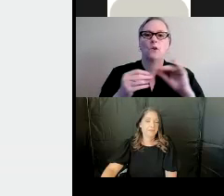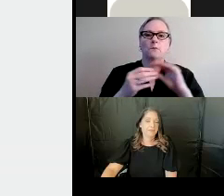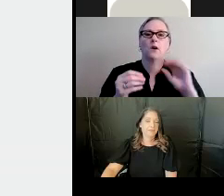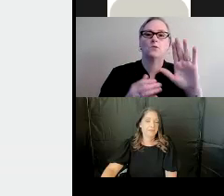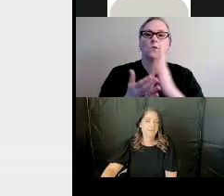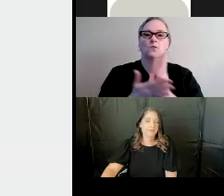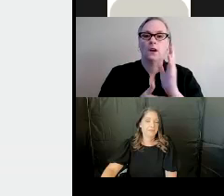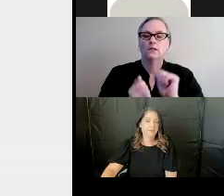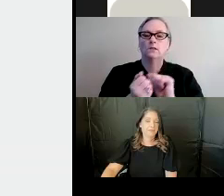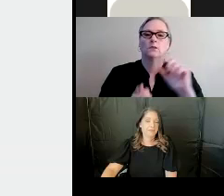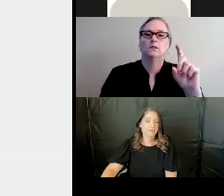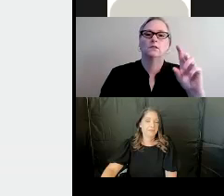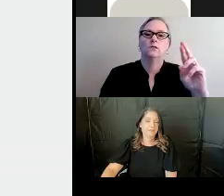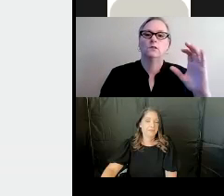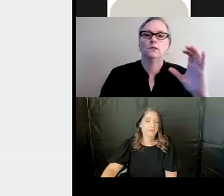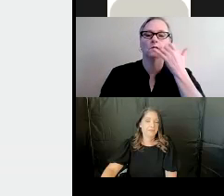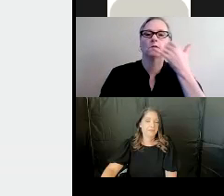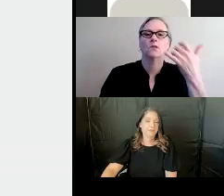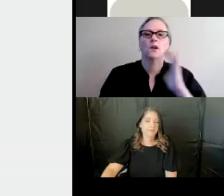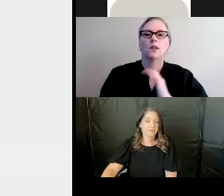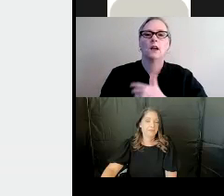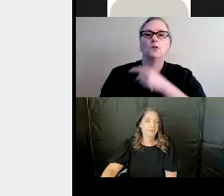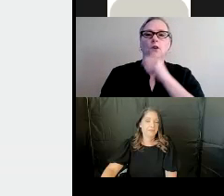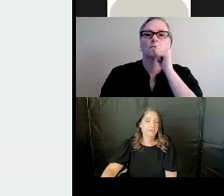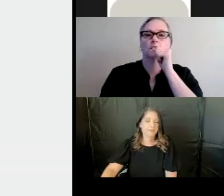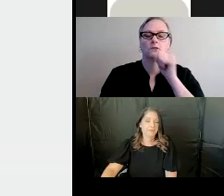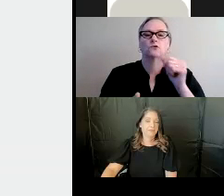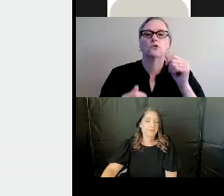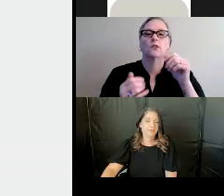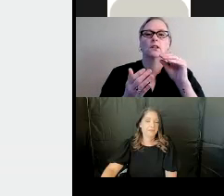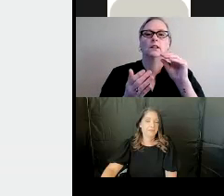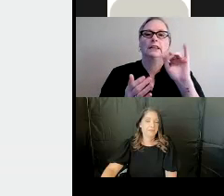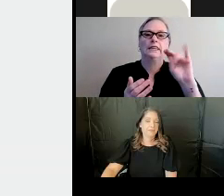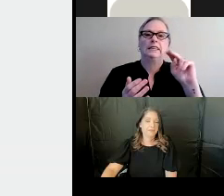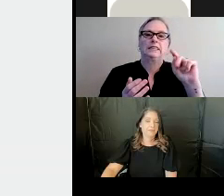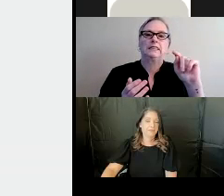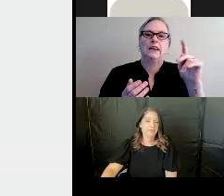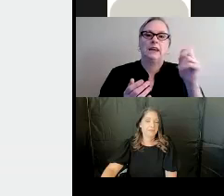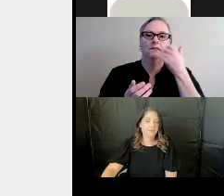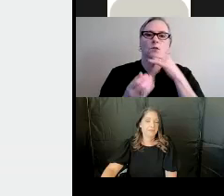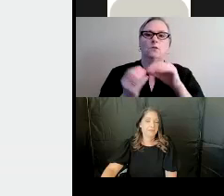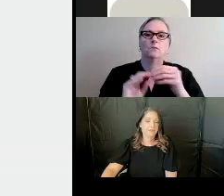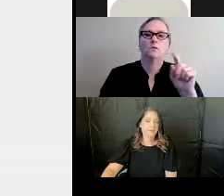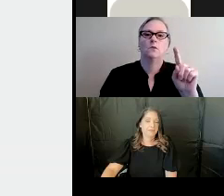Disability Rights California, please call our confidential intake phone number at